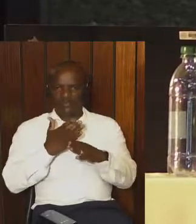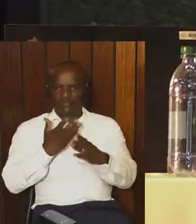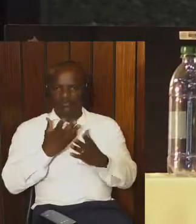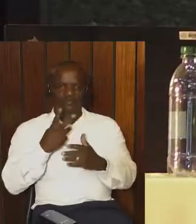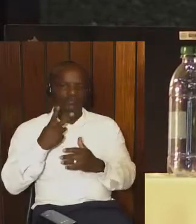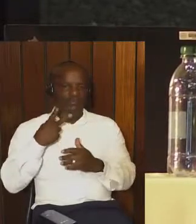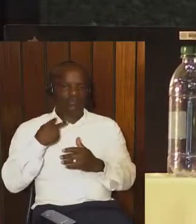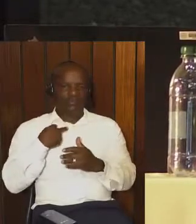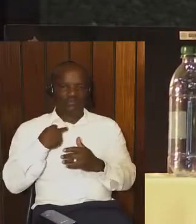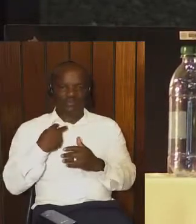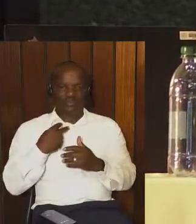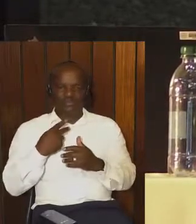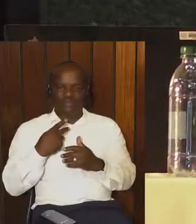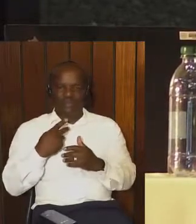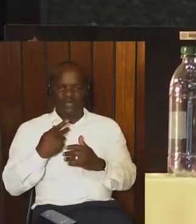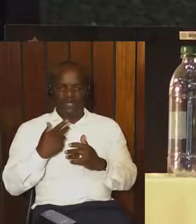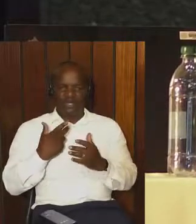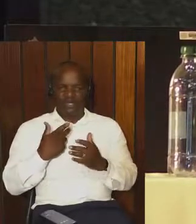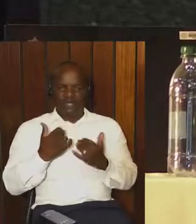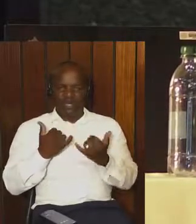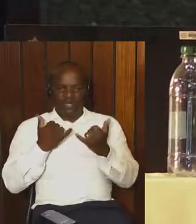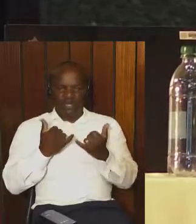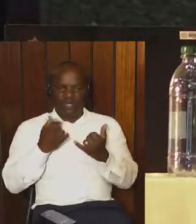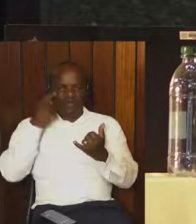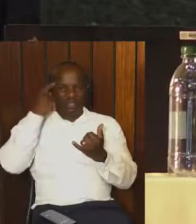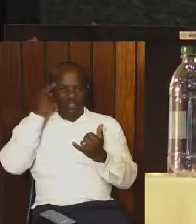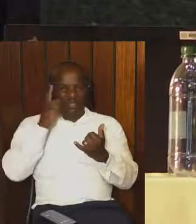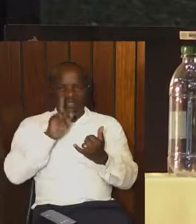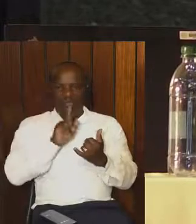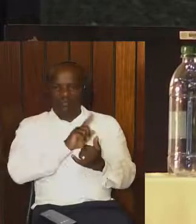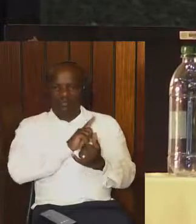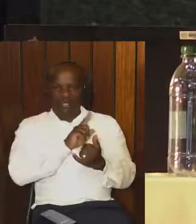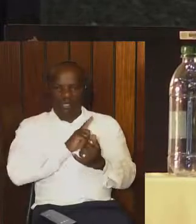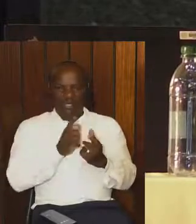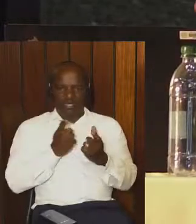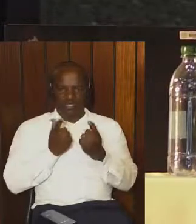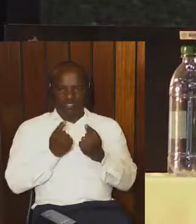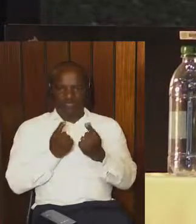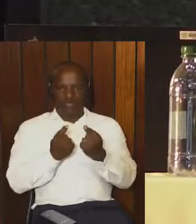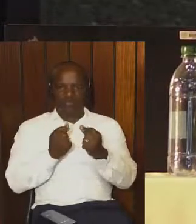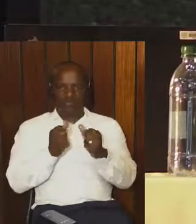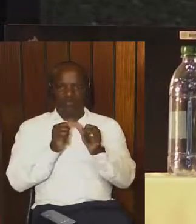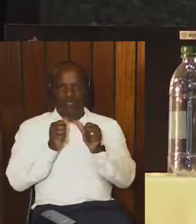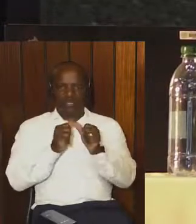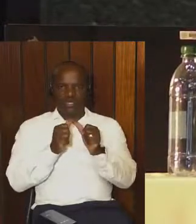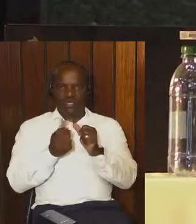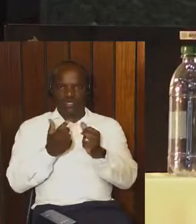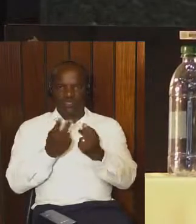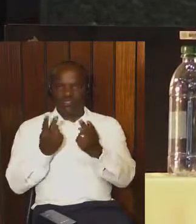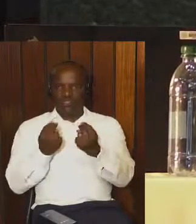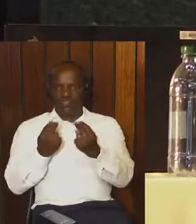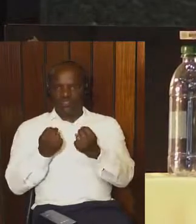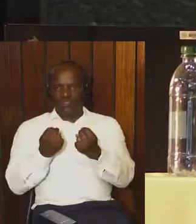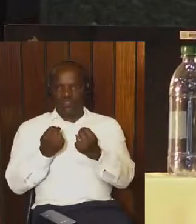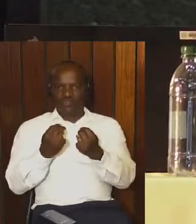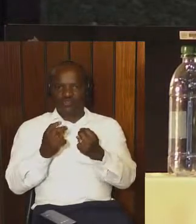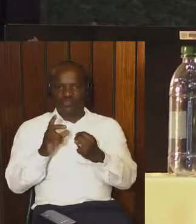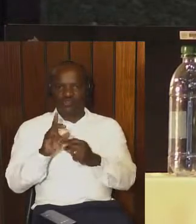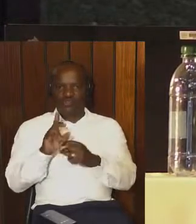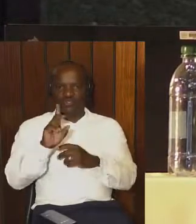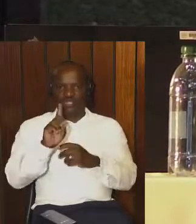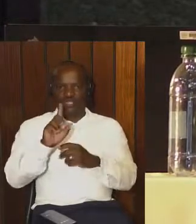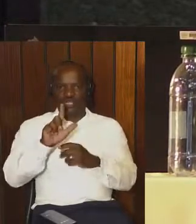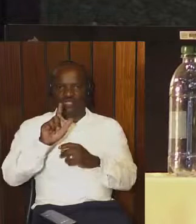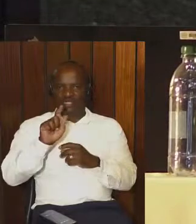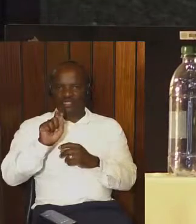makes us to think that we can do it better now with the new DLTC or the replacement of new